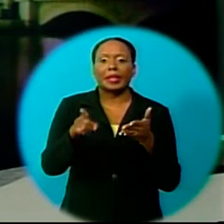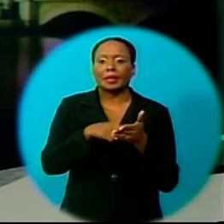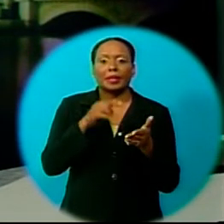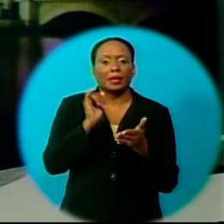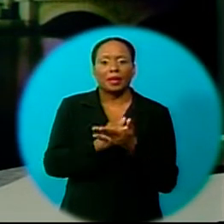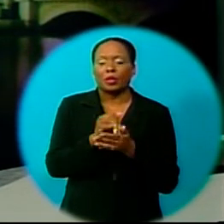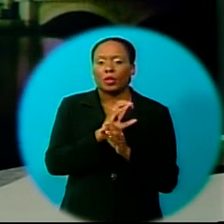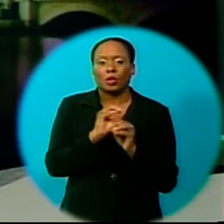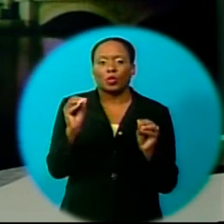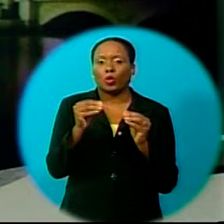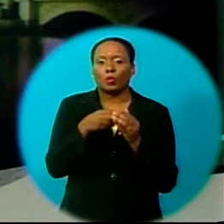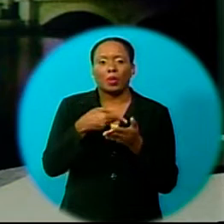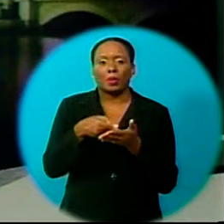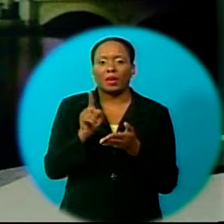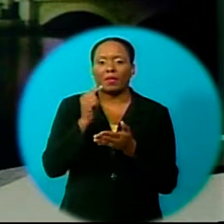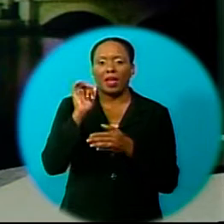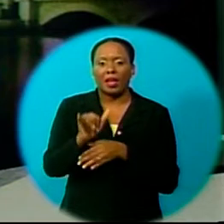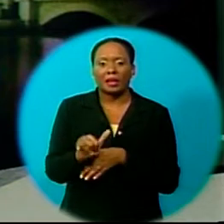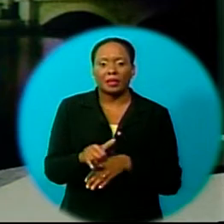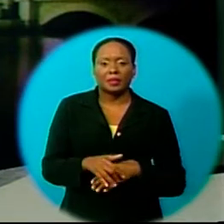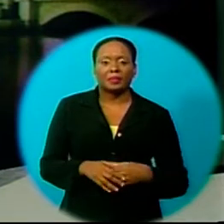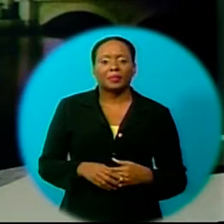decision that was announced today.